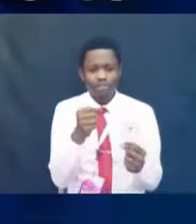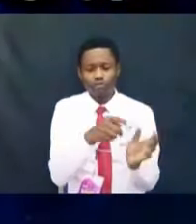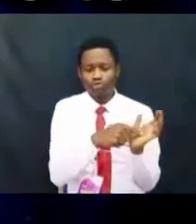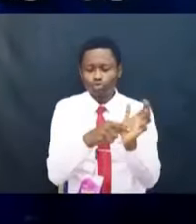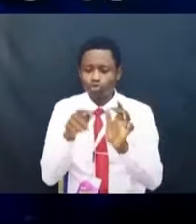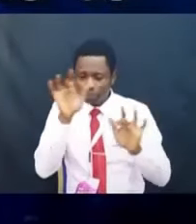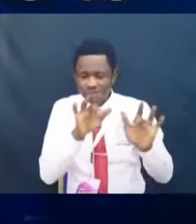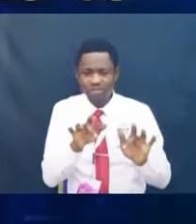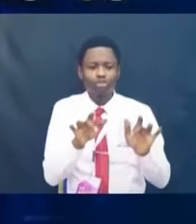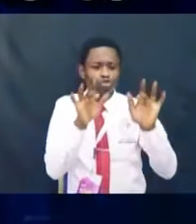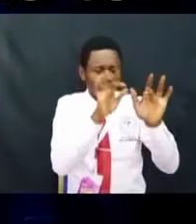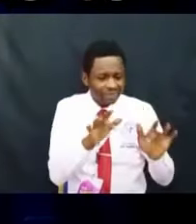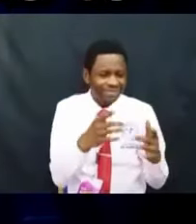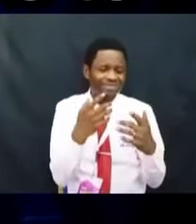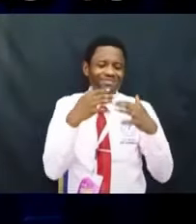it cheerfully.